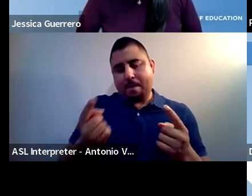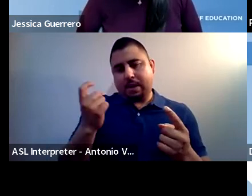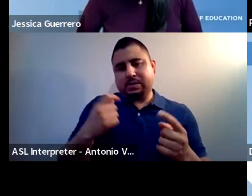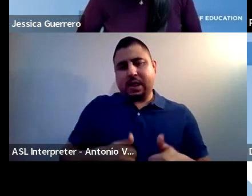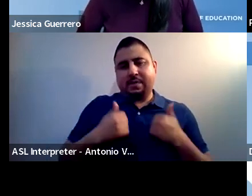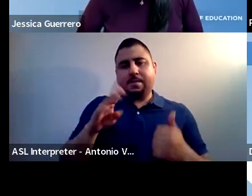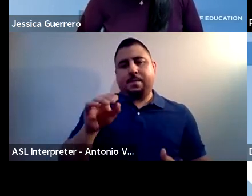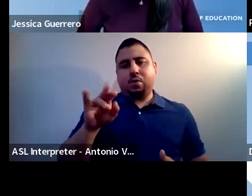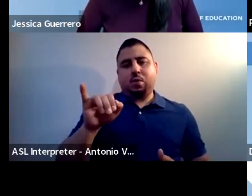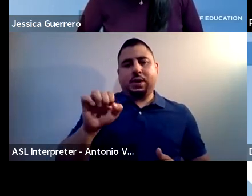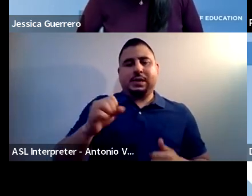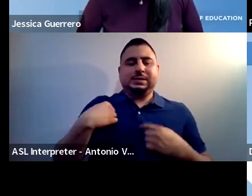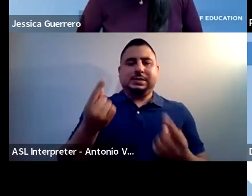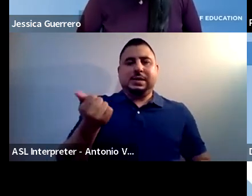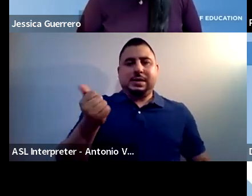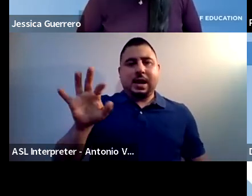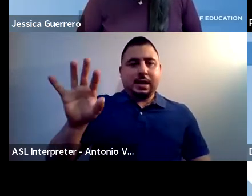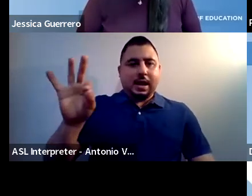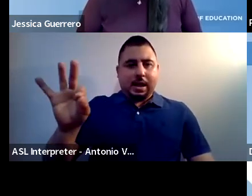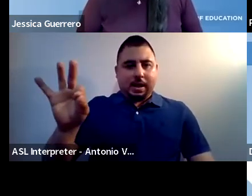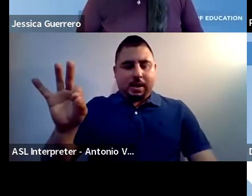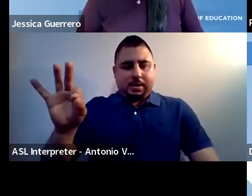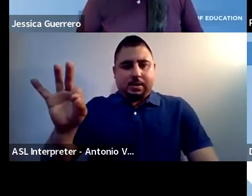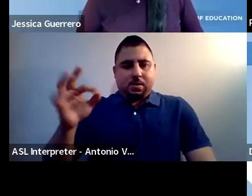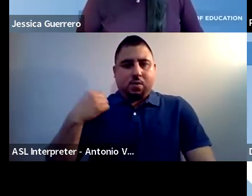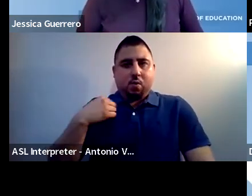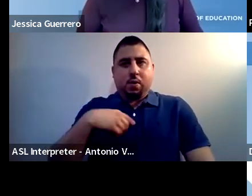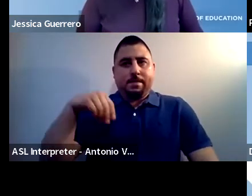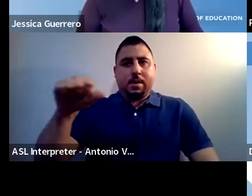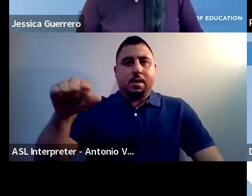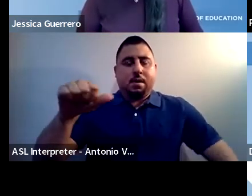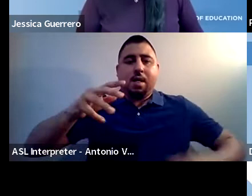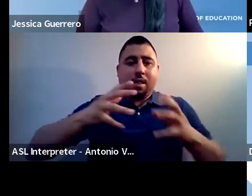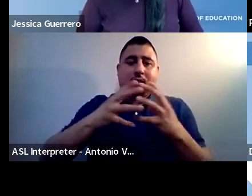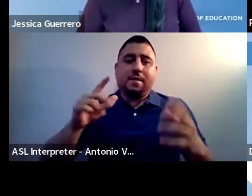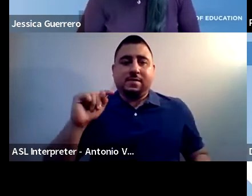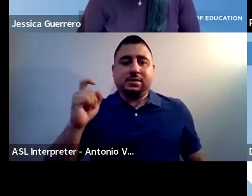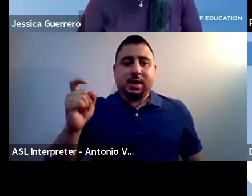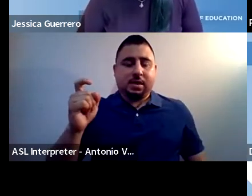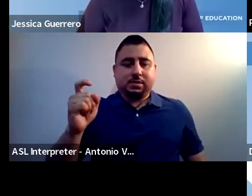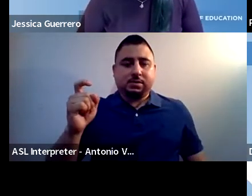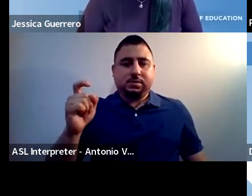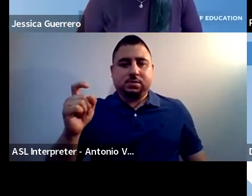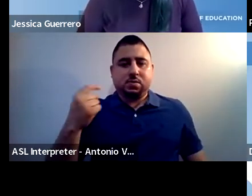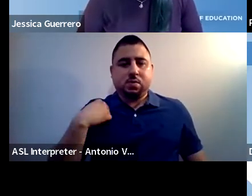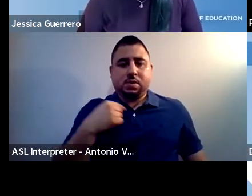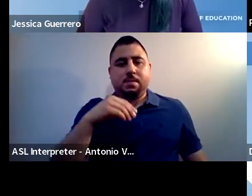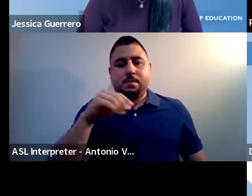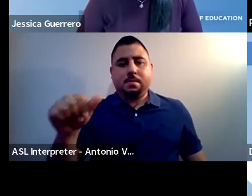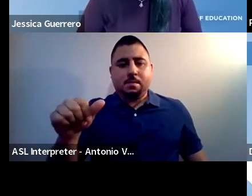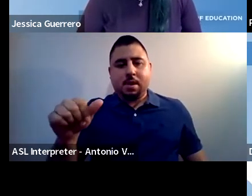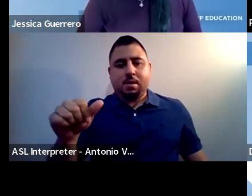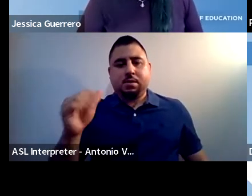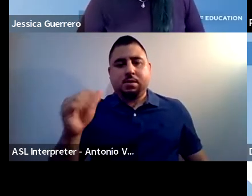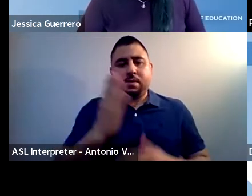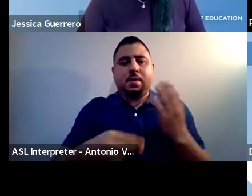since 1999. And we pay a lot of taxes. We pay some